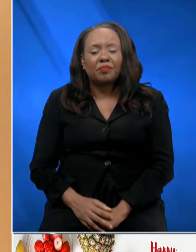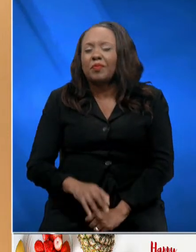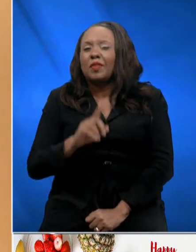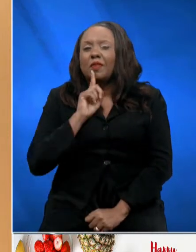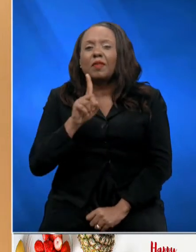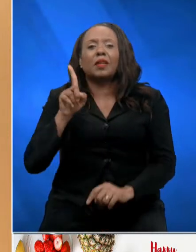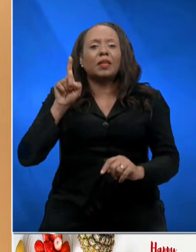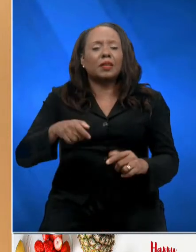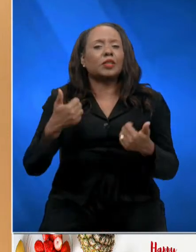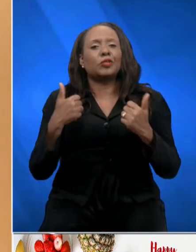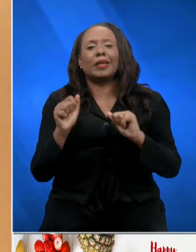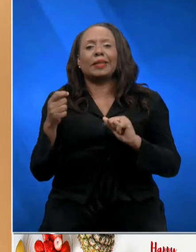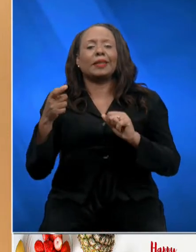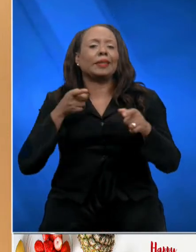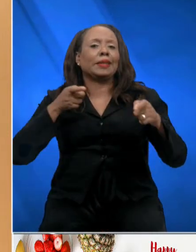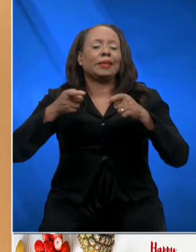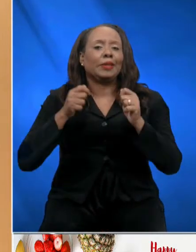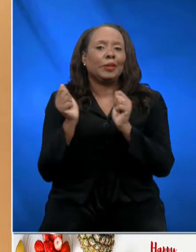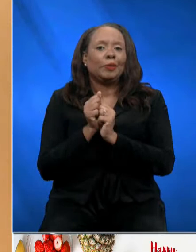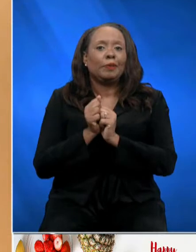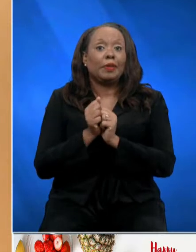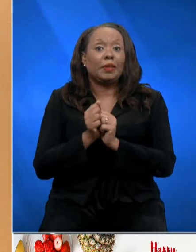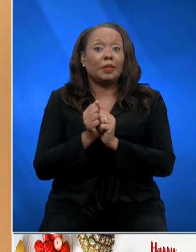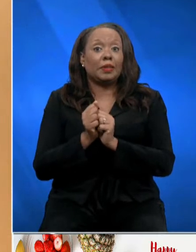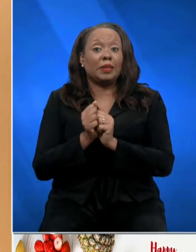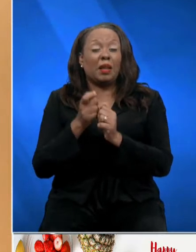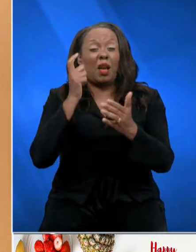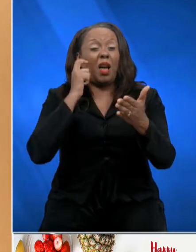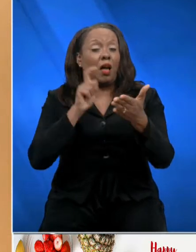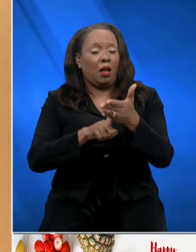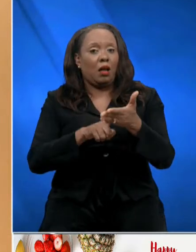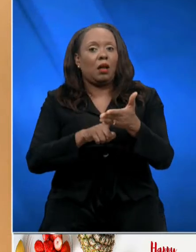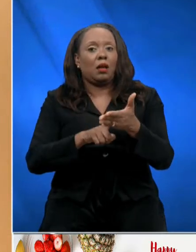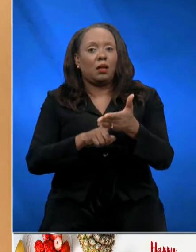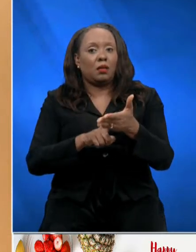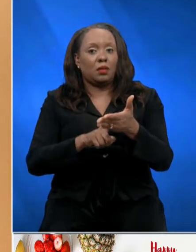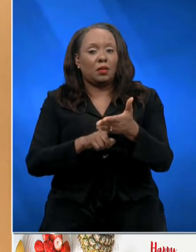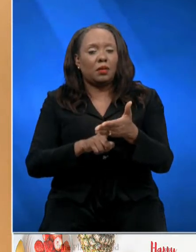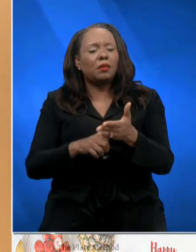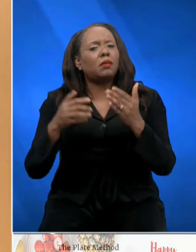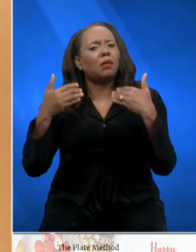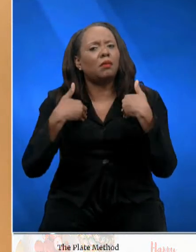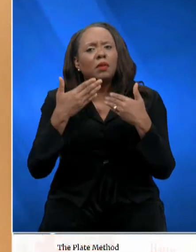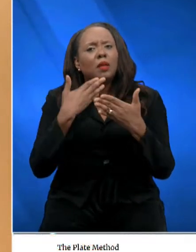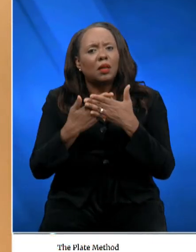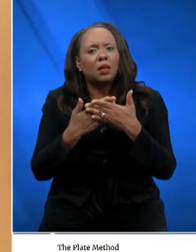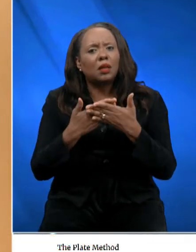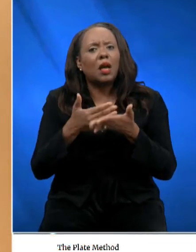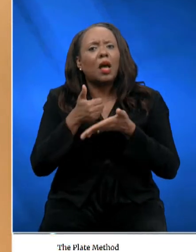and address and pick up as soon as possible to treat, because there are very effective treatments available.